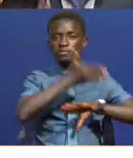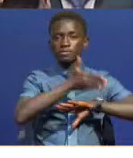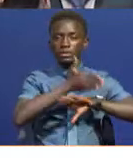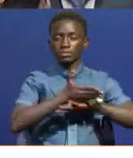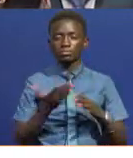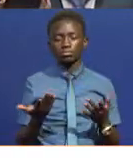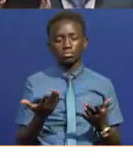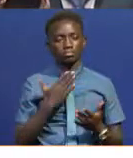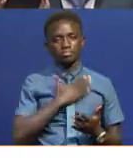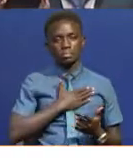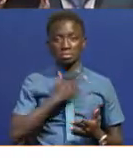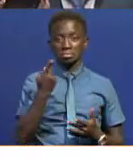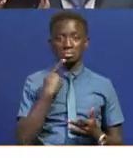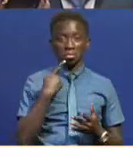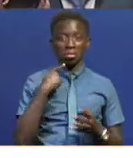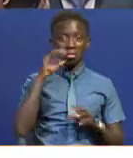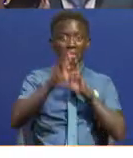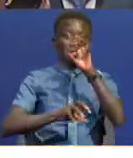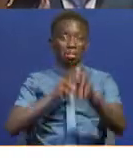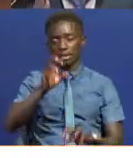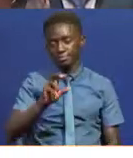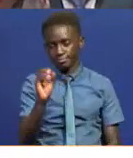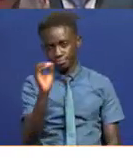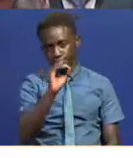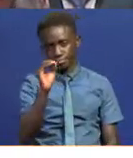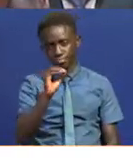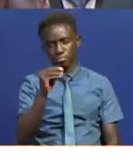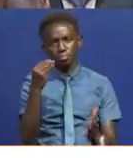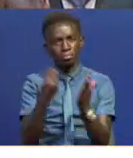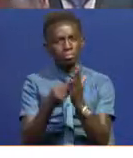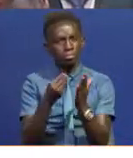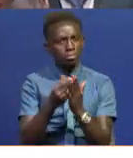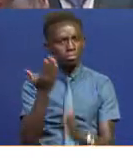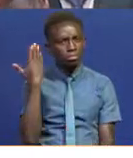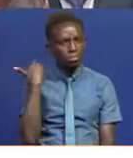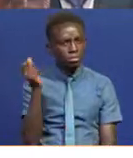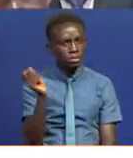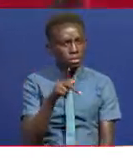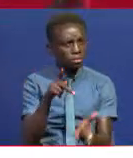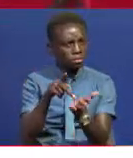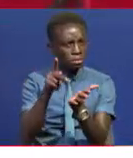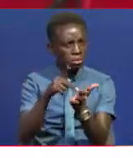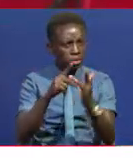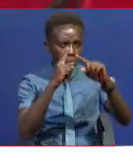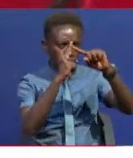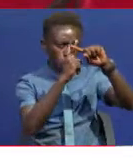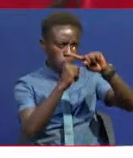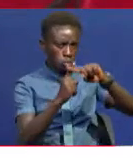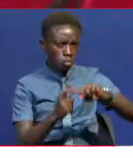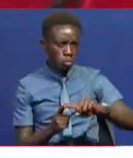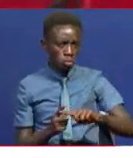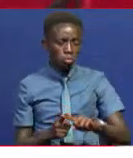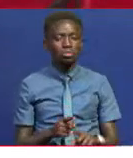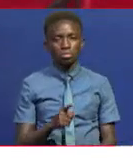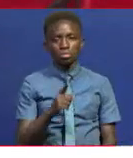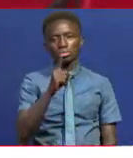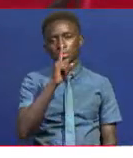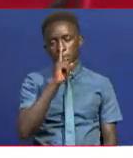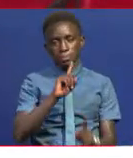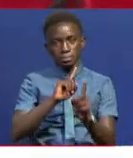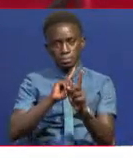Sisumbuane they should just refund the money we pay them as salaries and wages. Watu wengi wako kwa